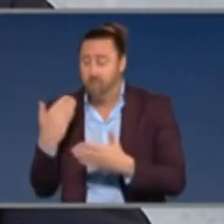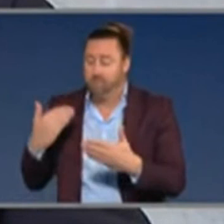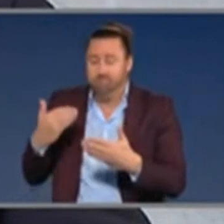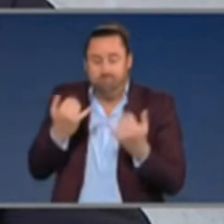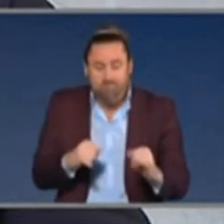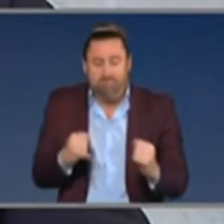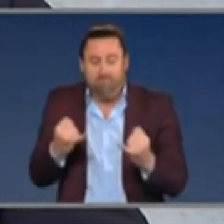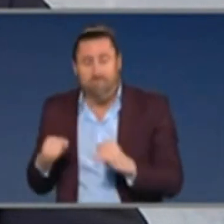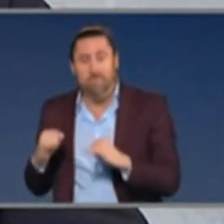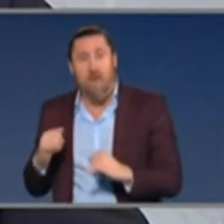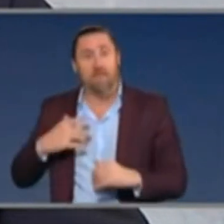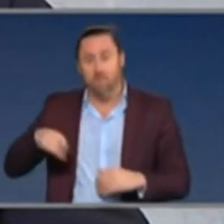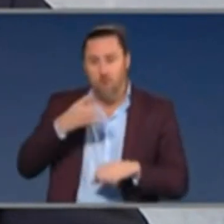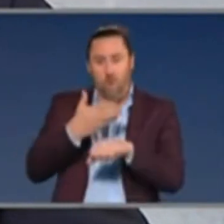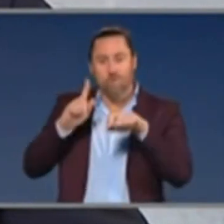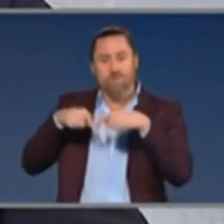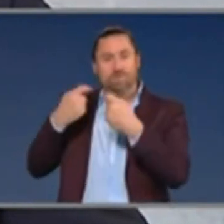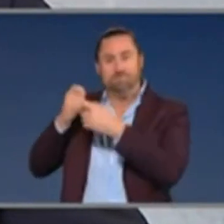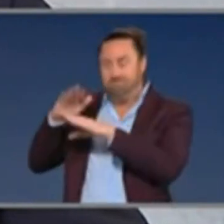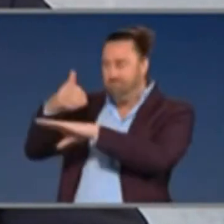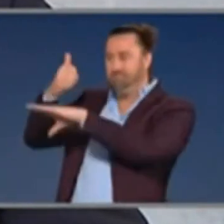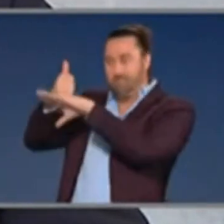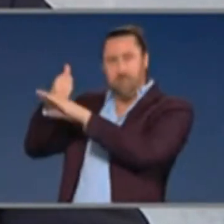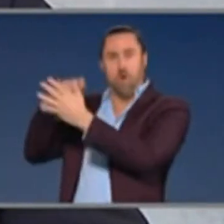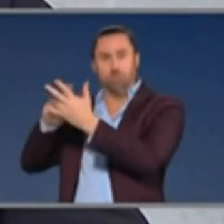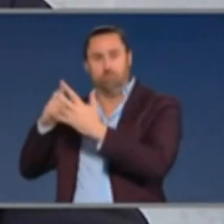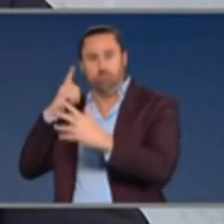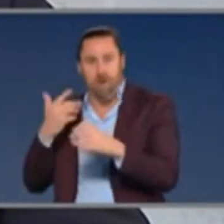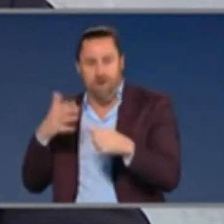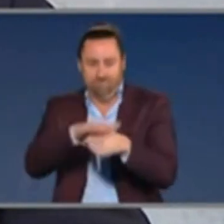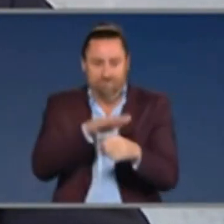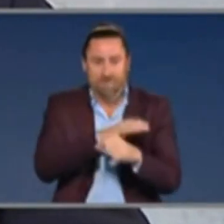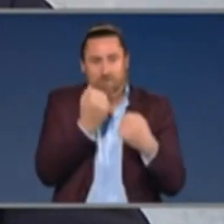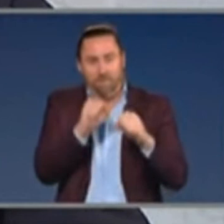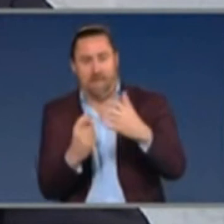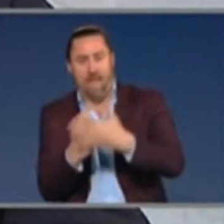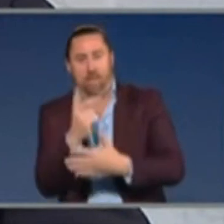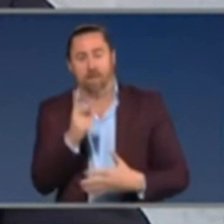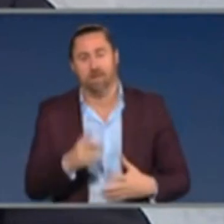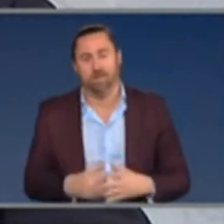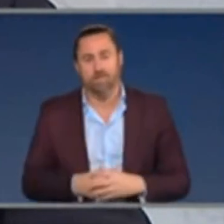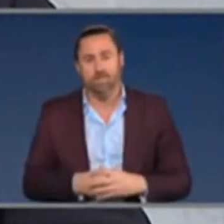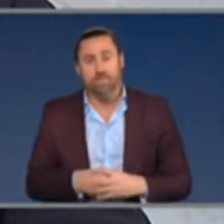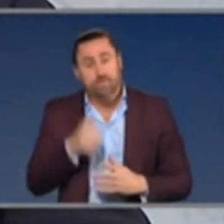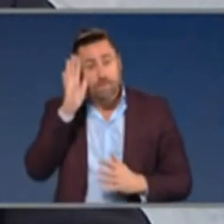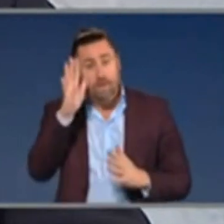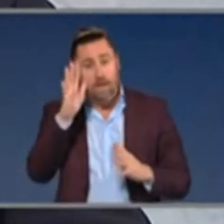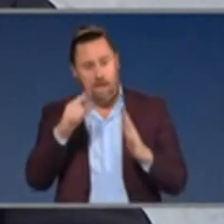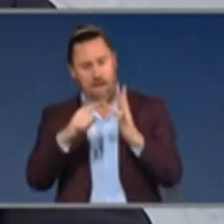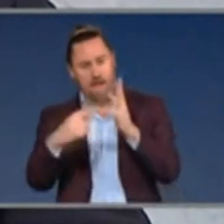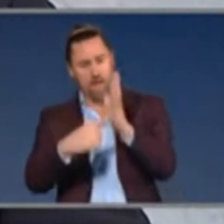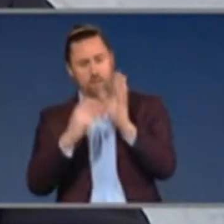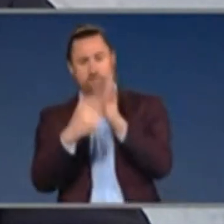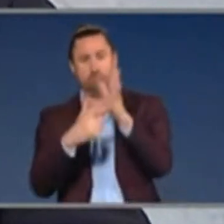has been working to address, and to ensure that we don't get a repeat of that when there are outbreaks. Remembering that when you get an outbreak